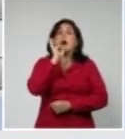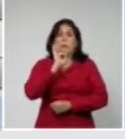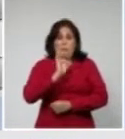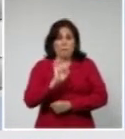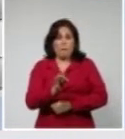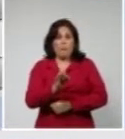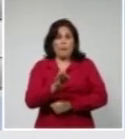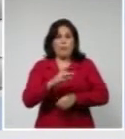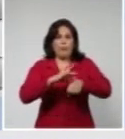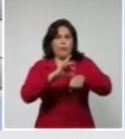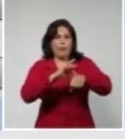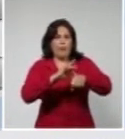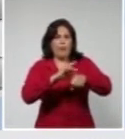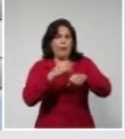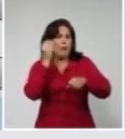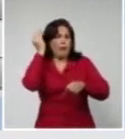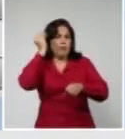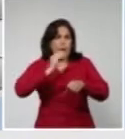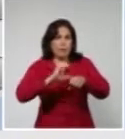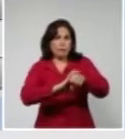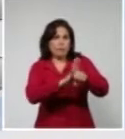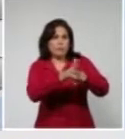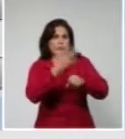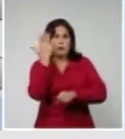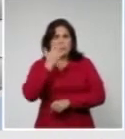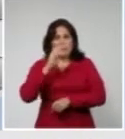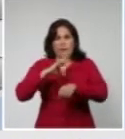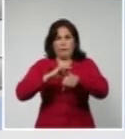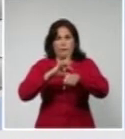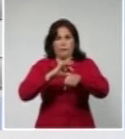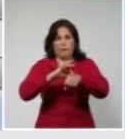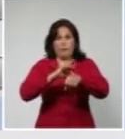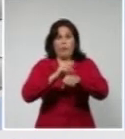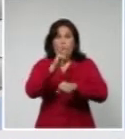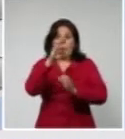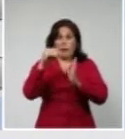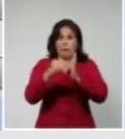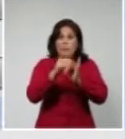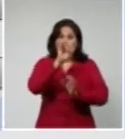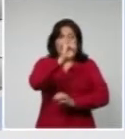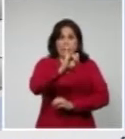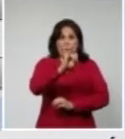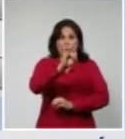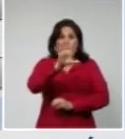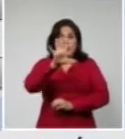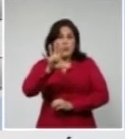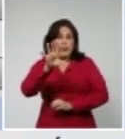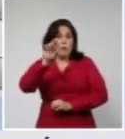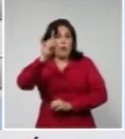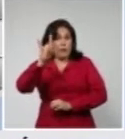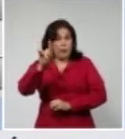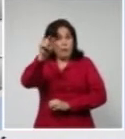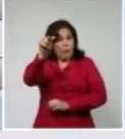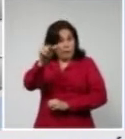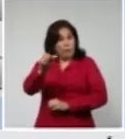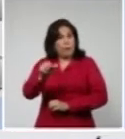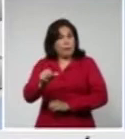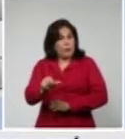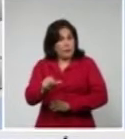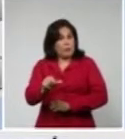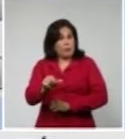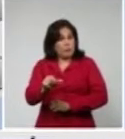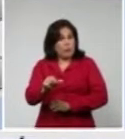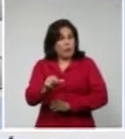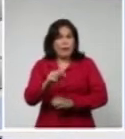the total number of samples processed in the entire country since the pandemic began